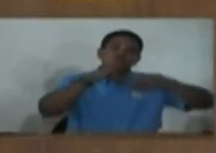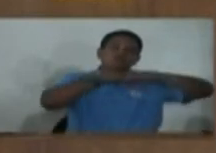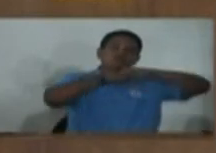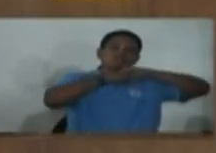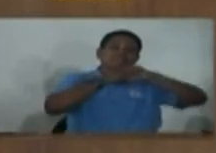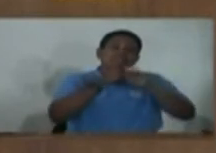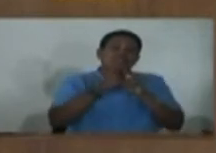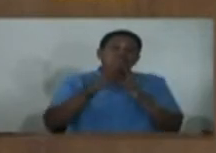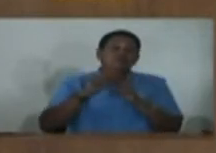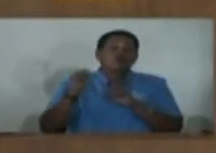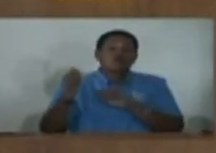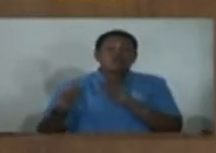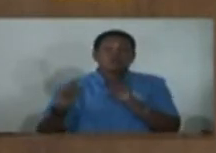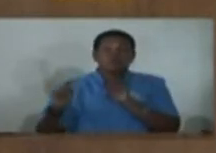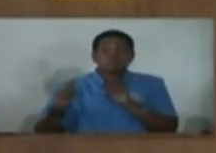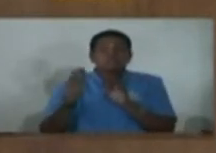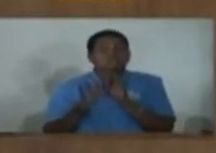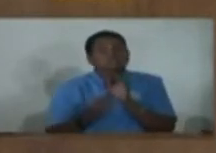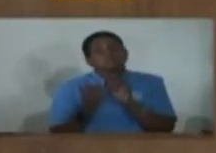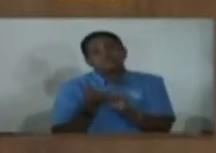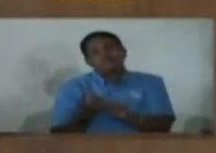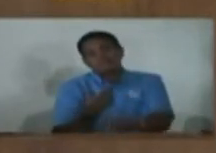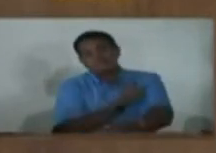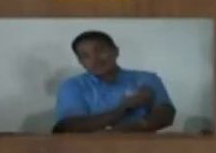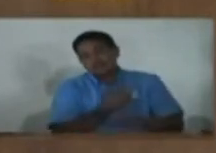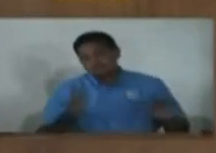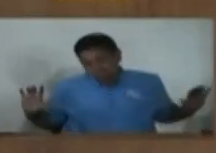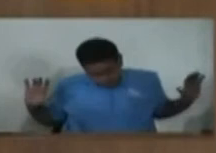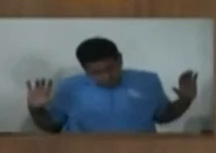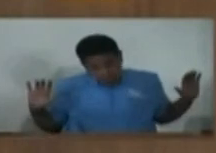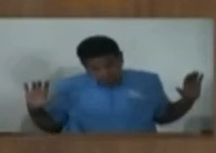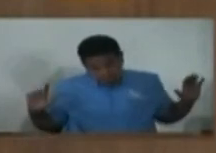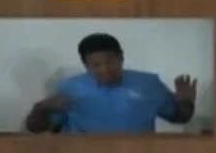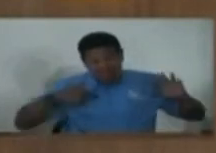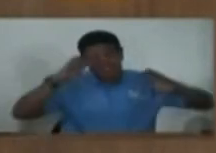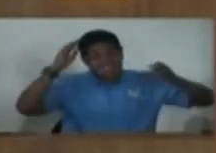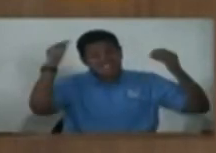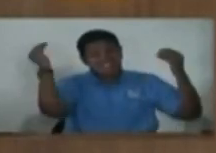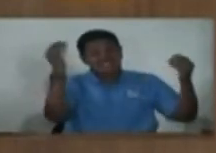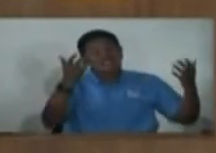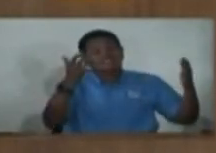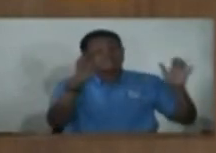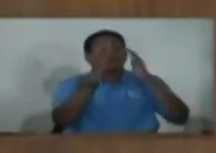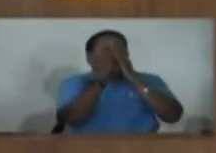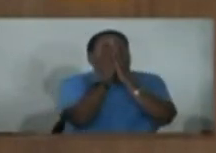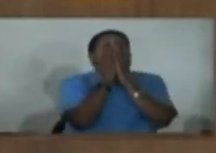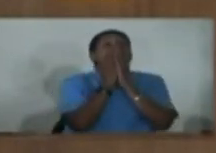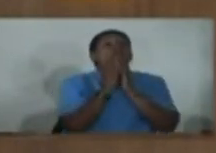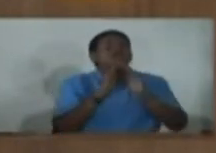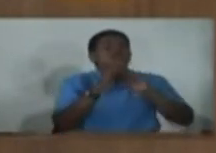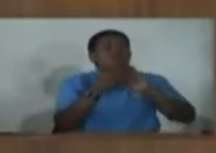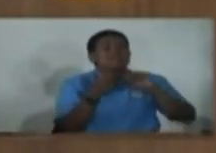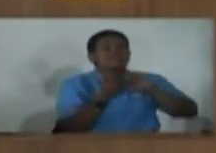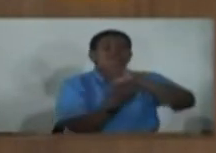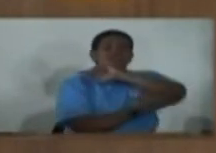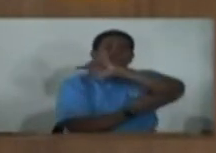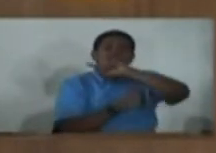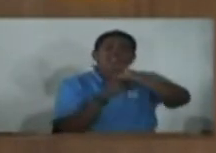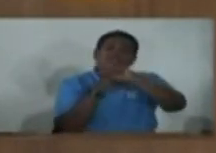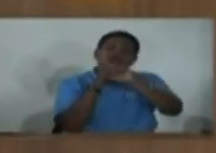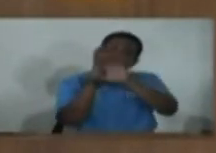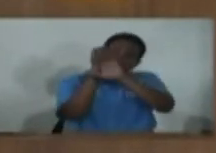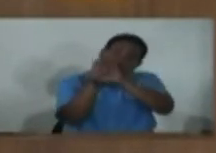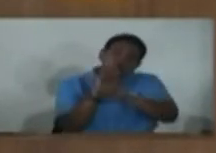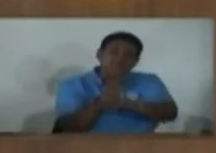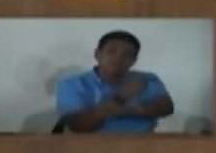and others by getting vaccinated. As you have said, Prime Minister, Jamaica is a country that's very used to